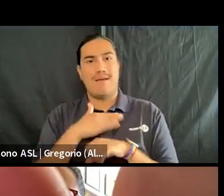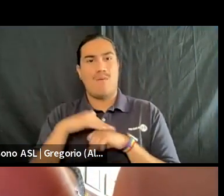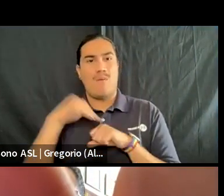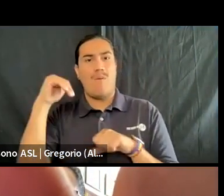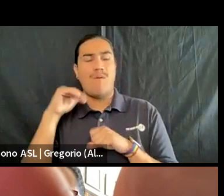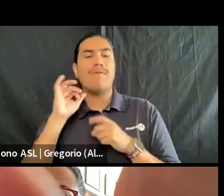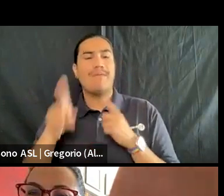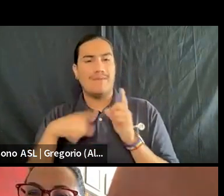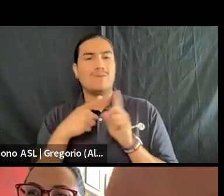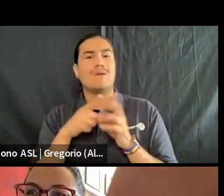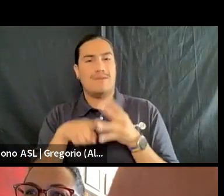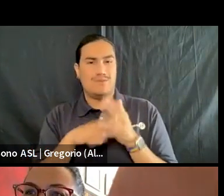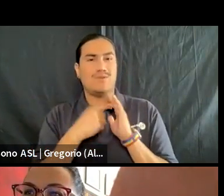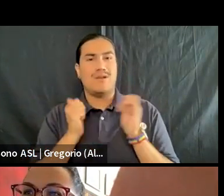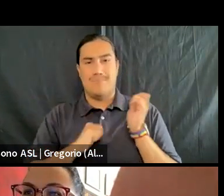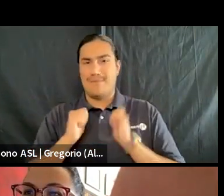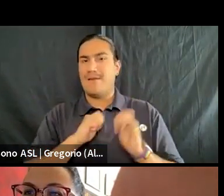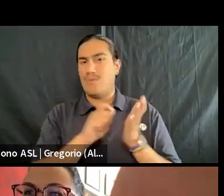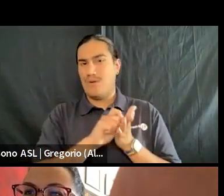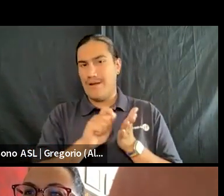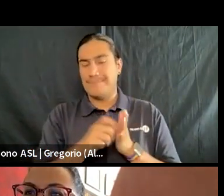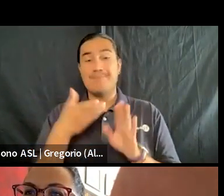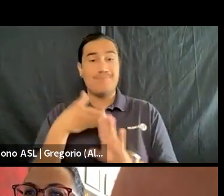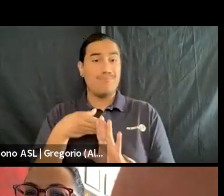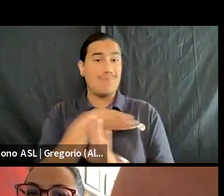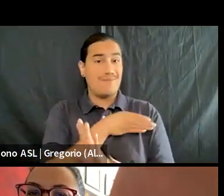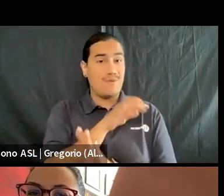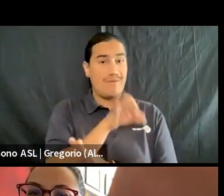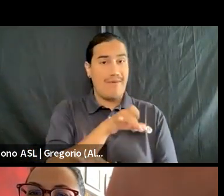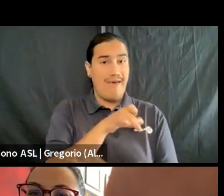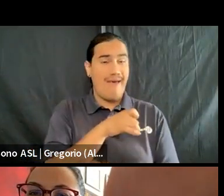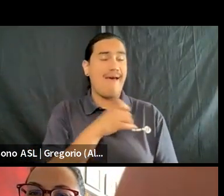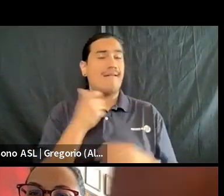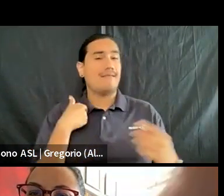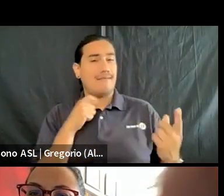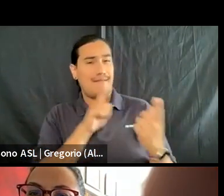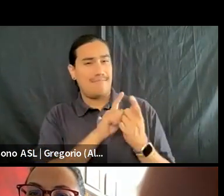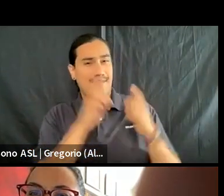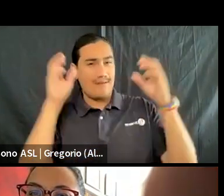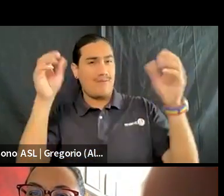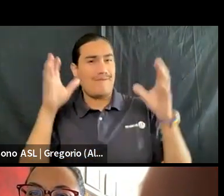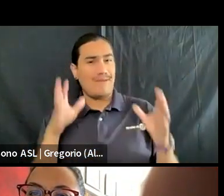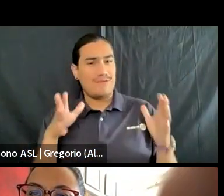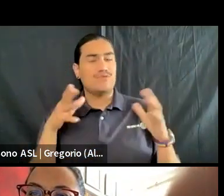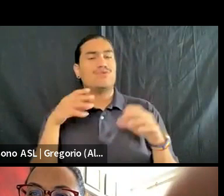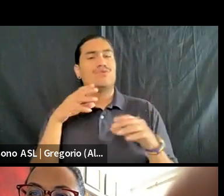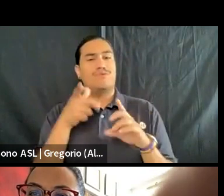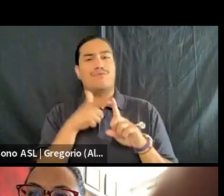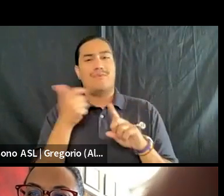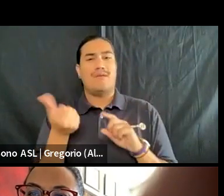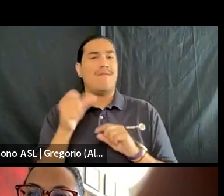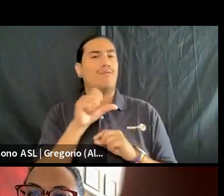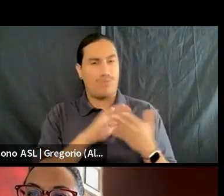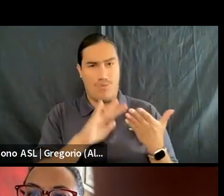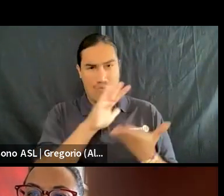I got into playwriting. A little bit before that, I had met this professor in one of my colleges.